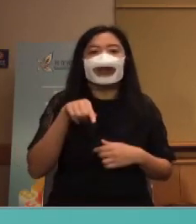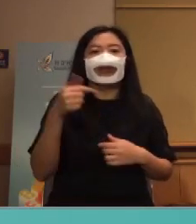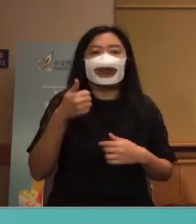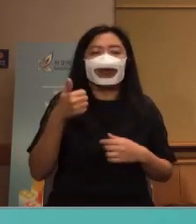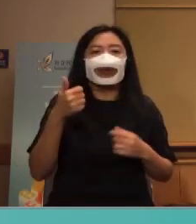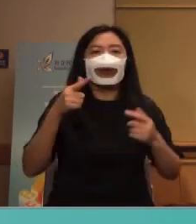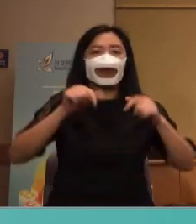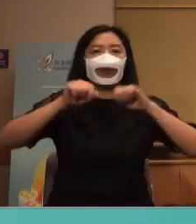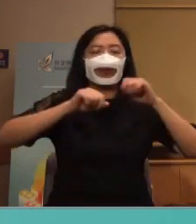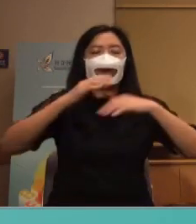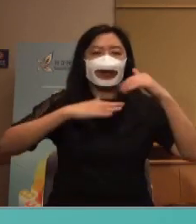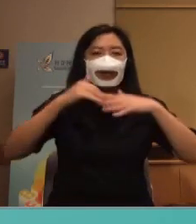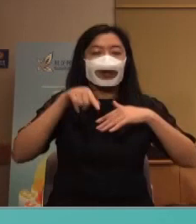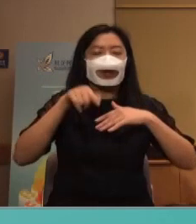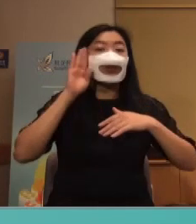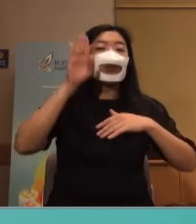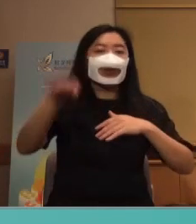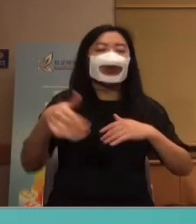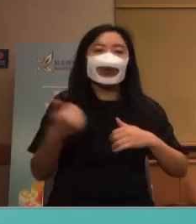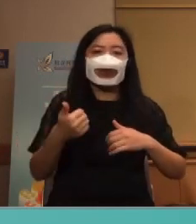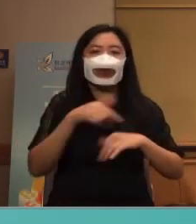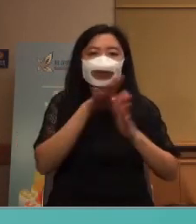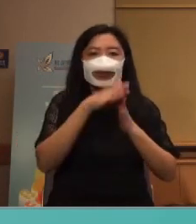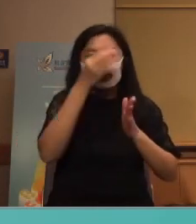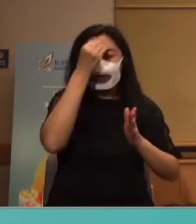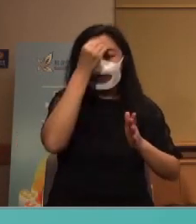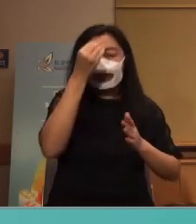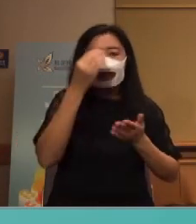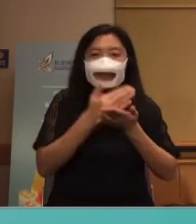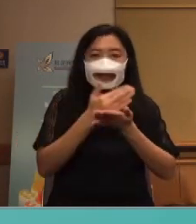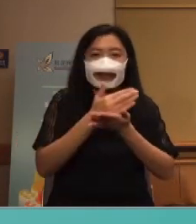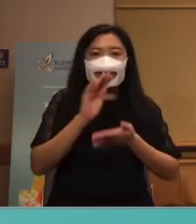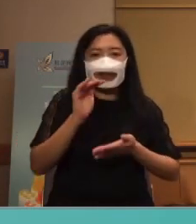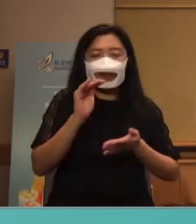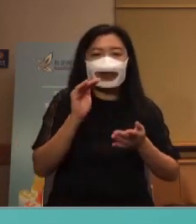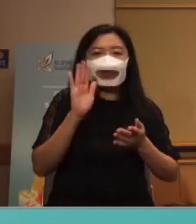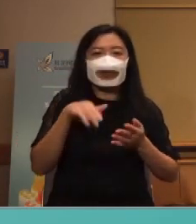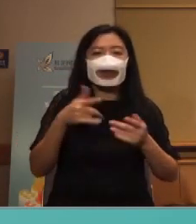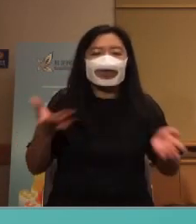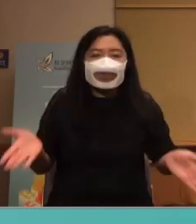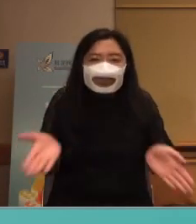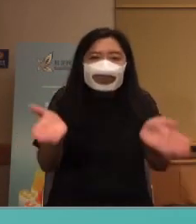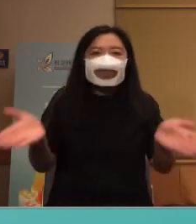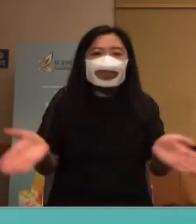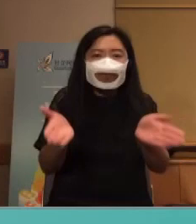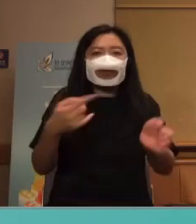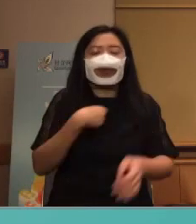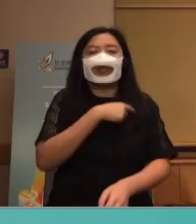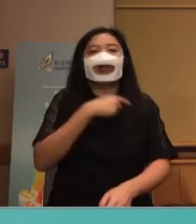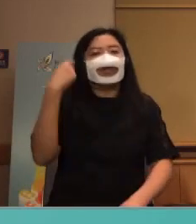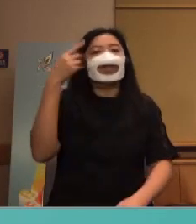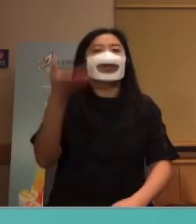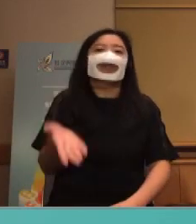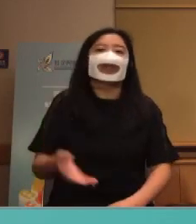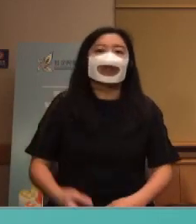we can learn and try and push. This is what I'm thinking. Thank you. Anything?